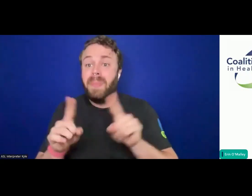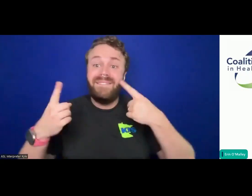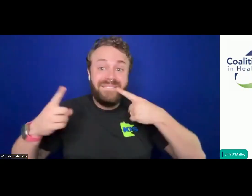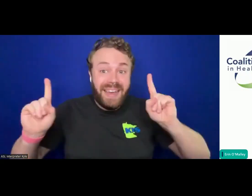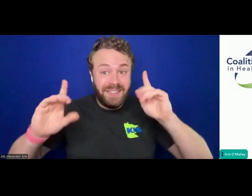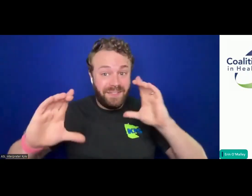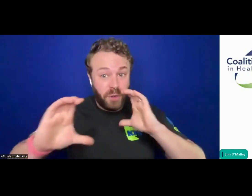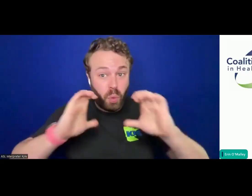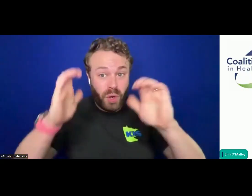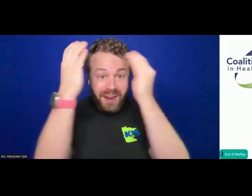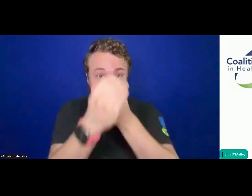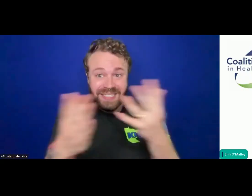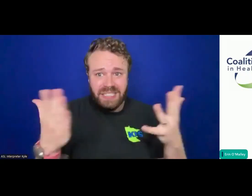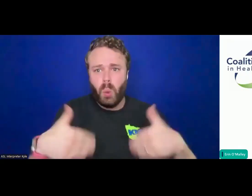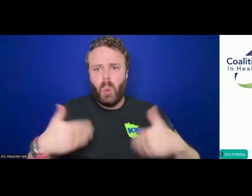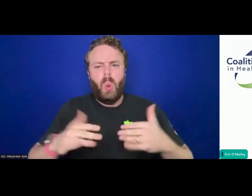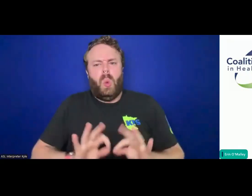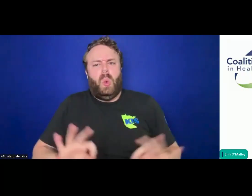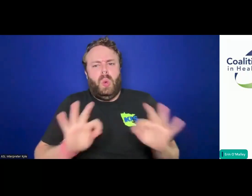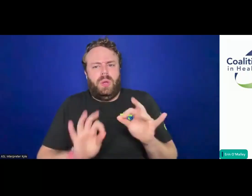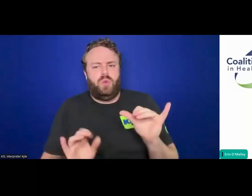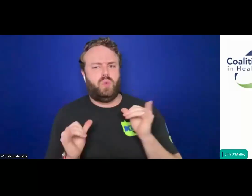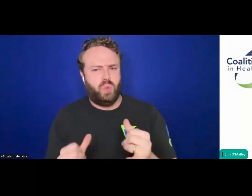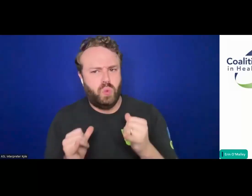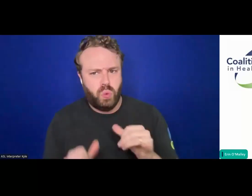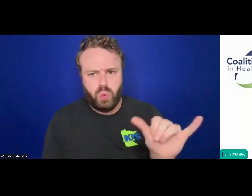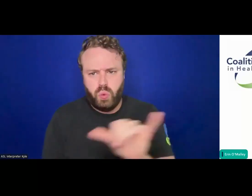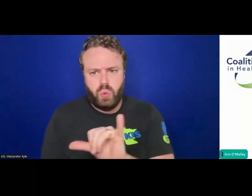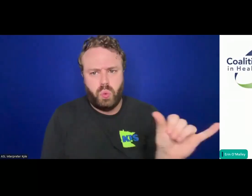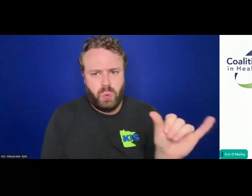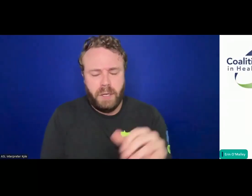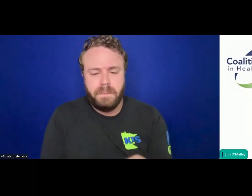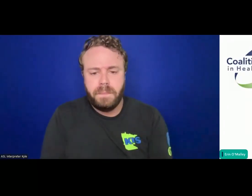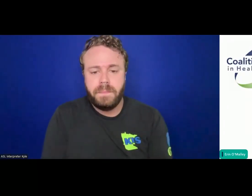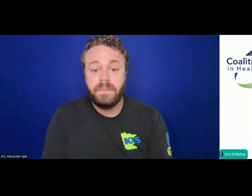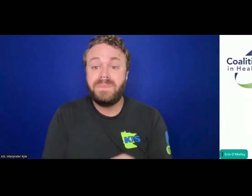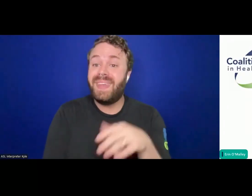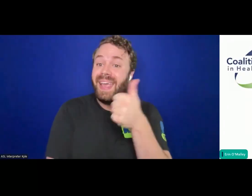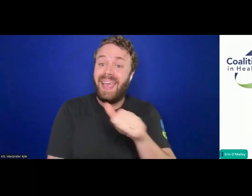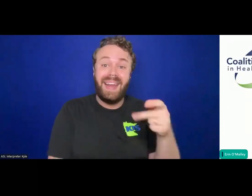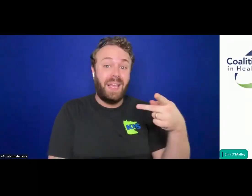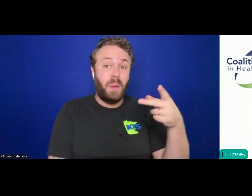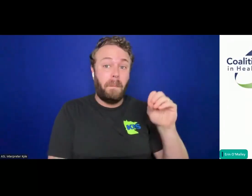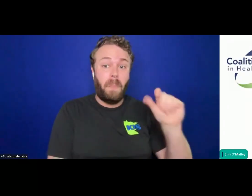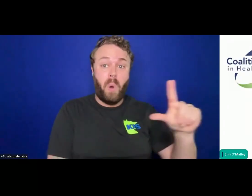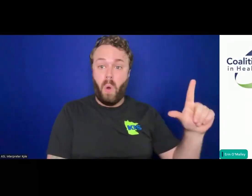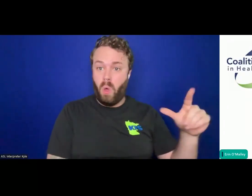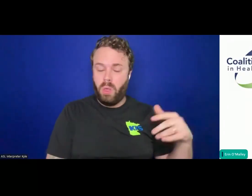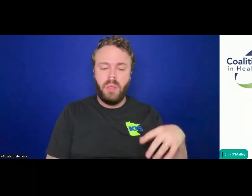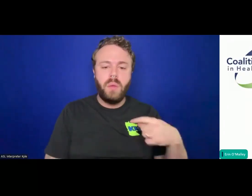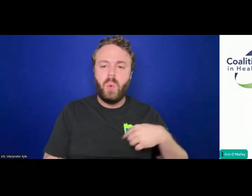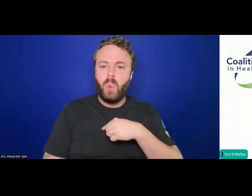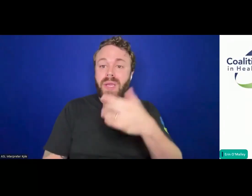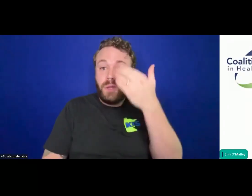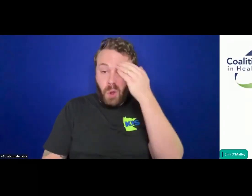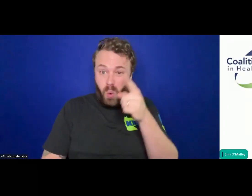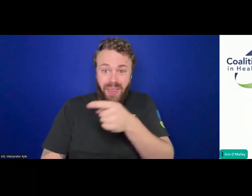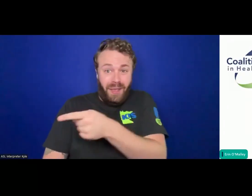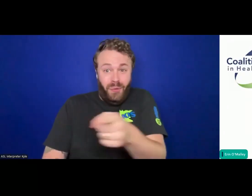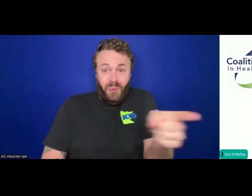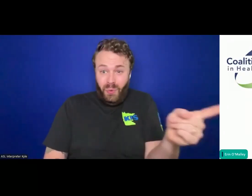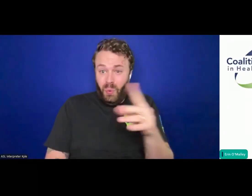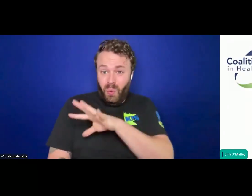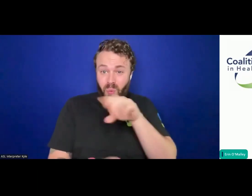communication. When we look at any poll, we know that you, our audience today, public health professionals